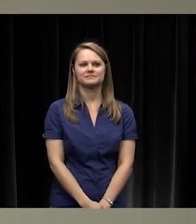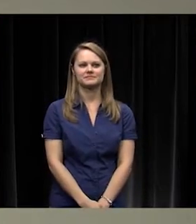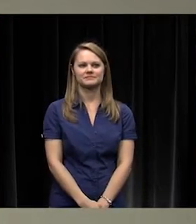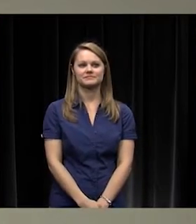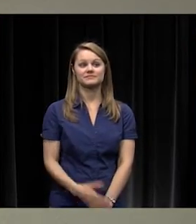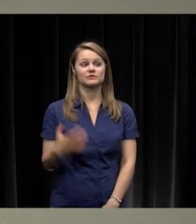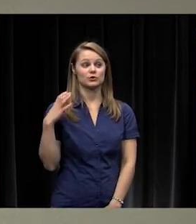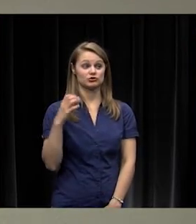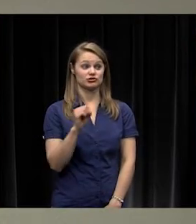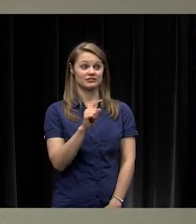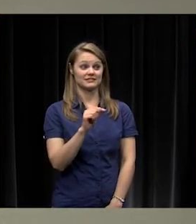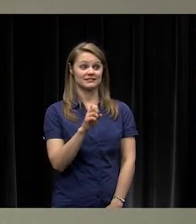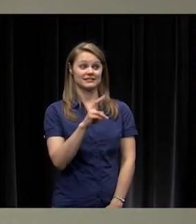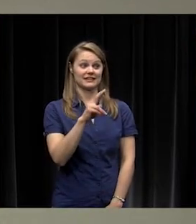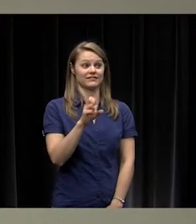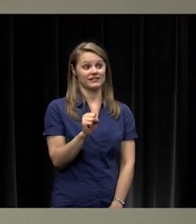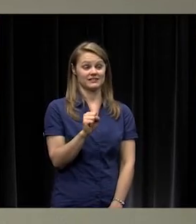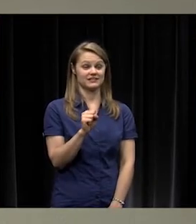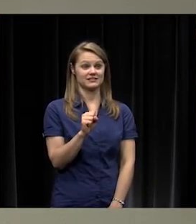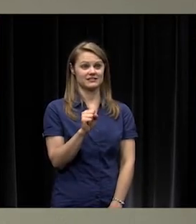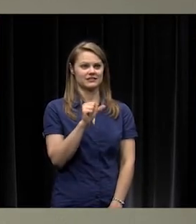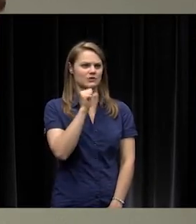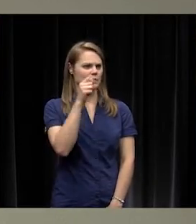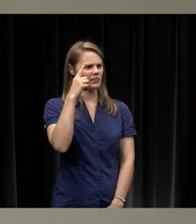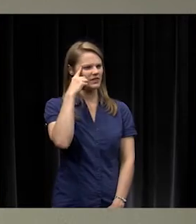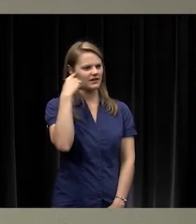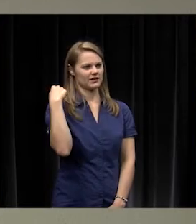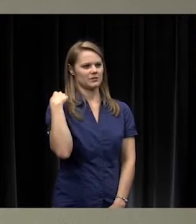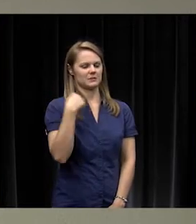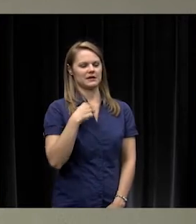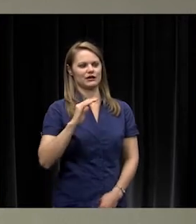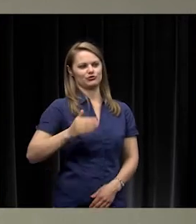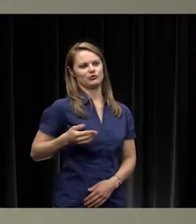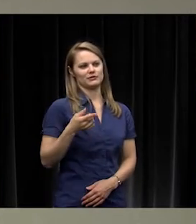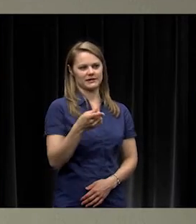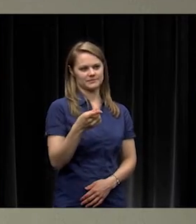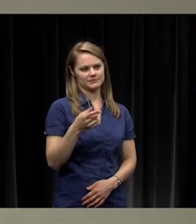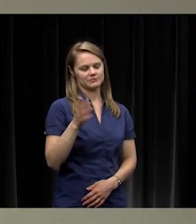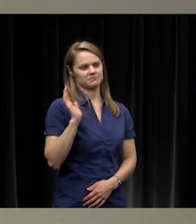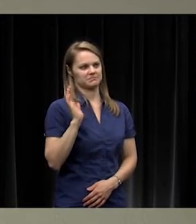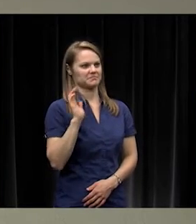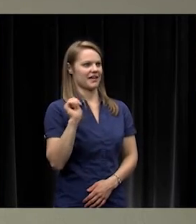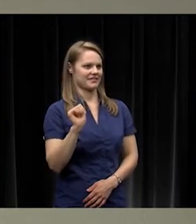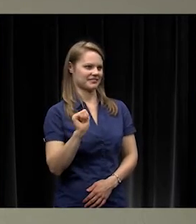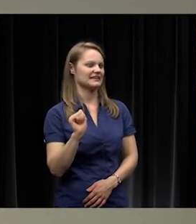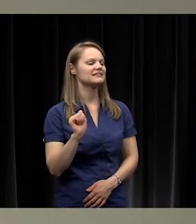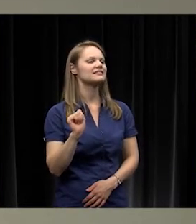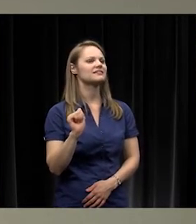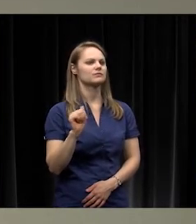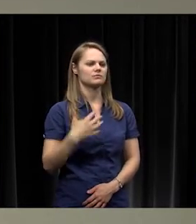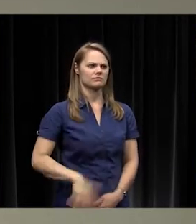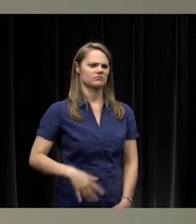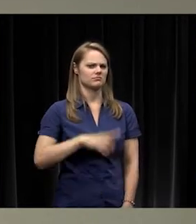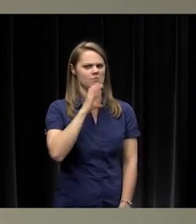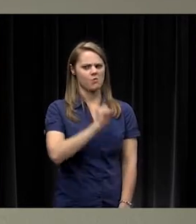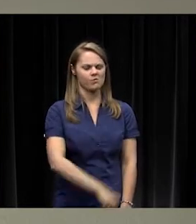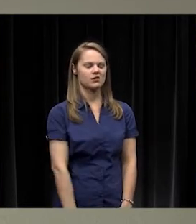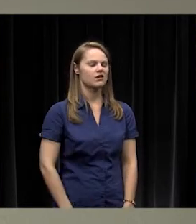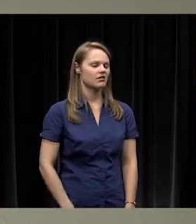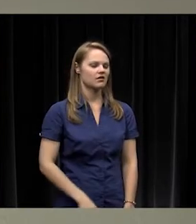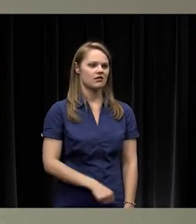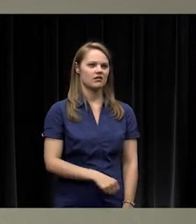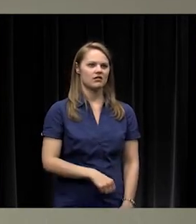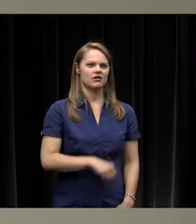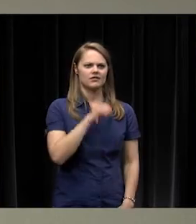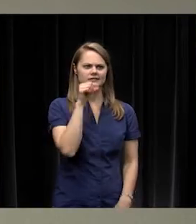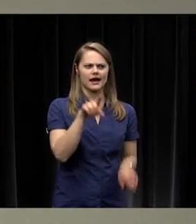Coach Stevens, he wasn't in, I don't believe he was introduced. He was one of my former athletes. God, I'm old. Not as old as